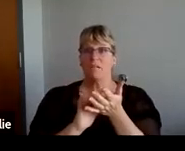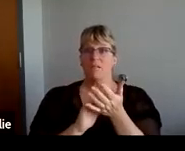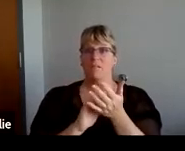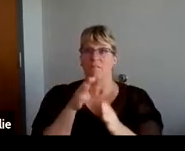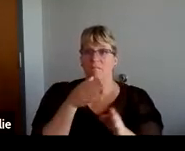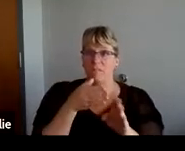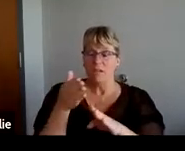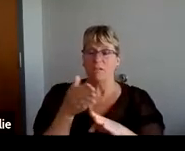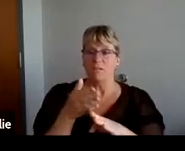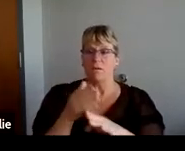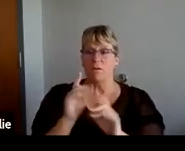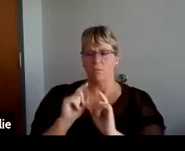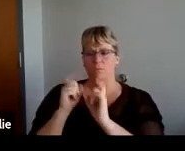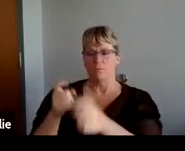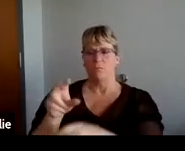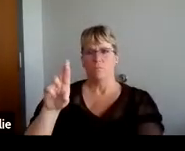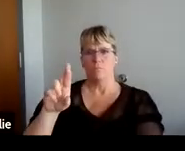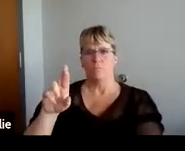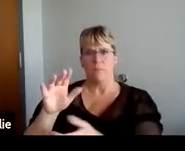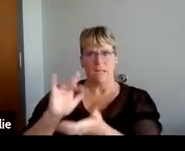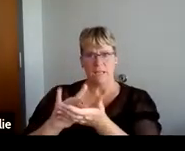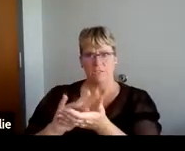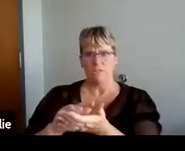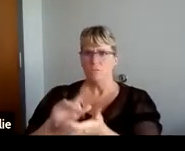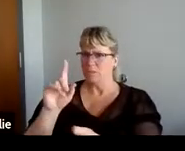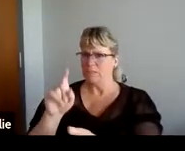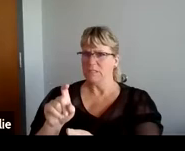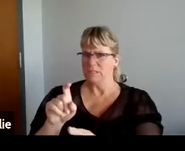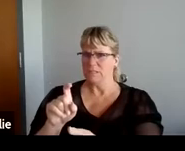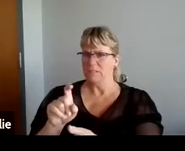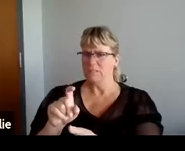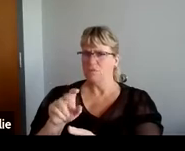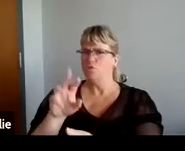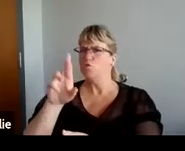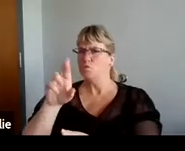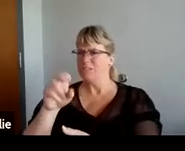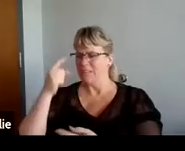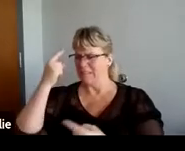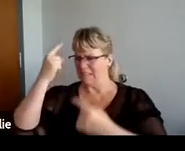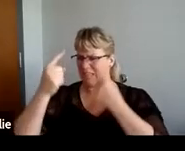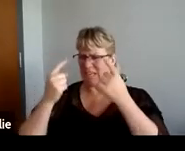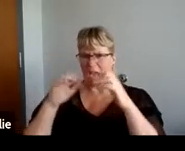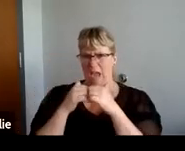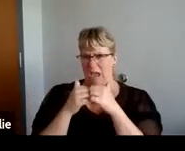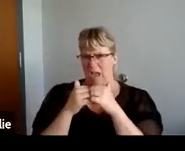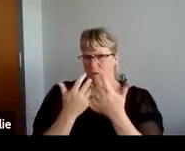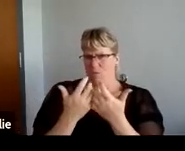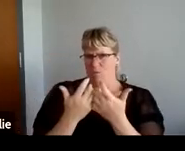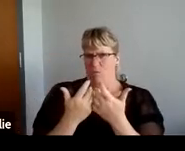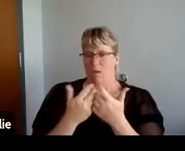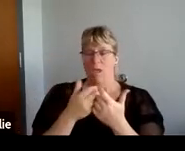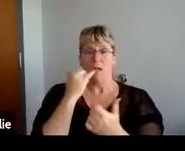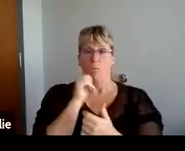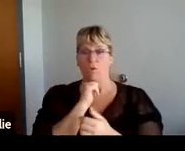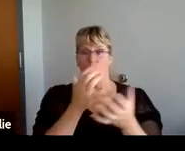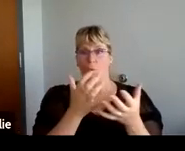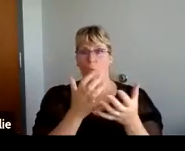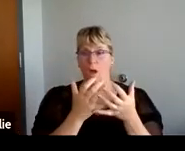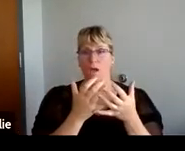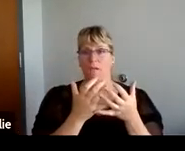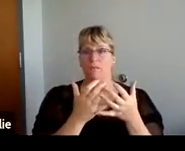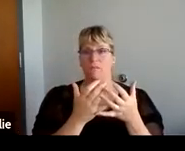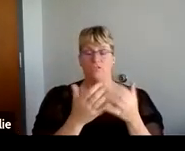we're prescribing medications, we need to rethink the way we do this, in that we don't want to be punitive